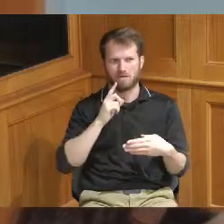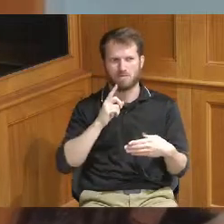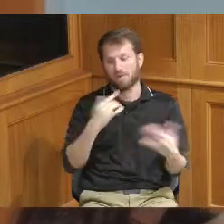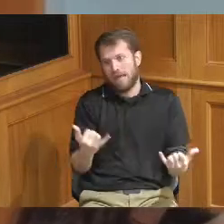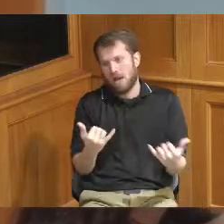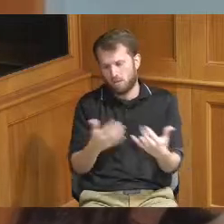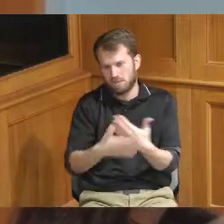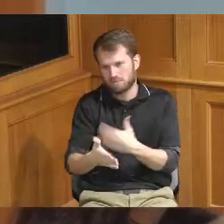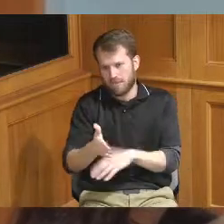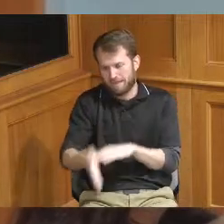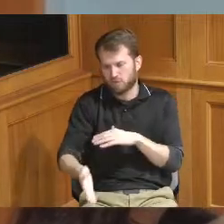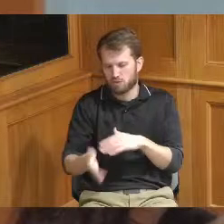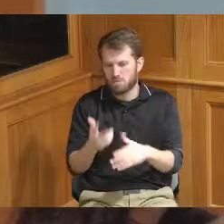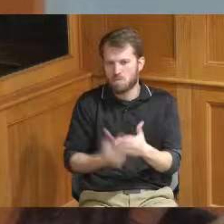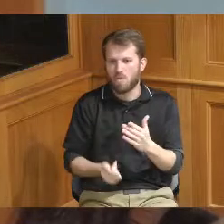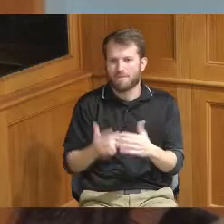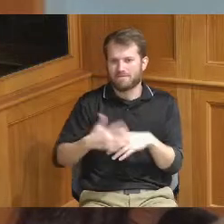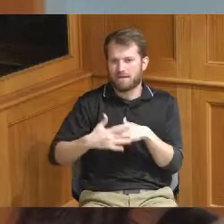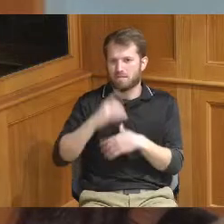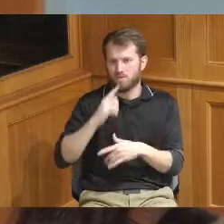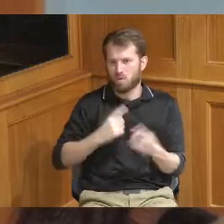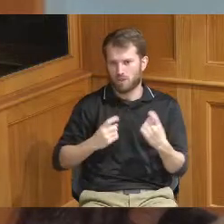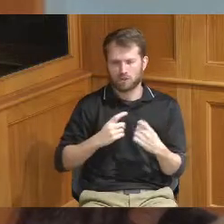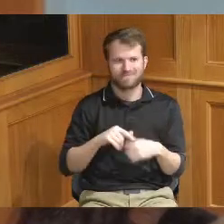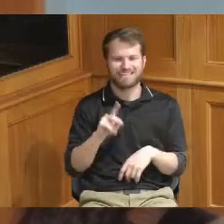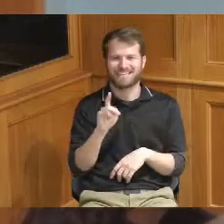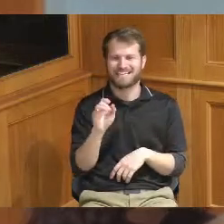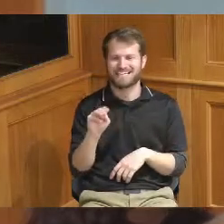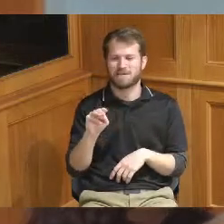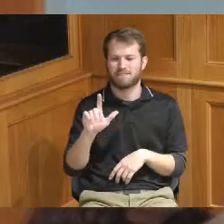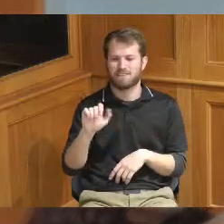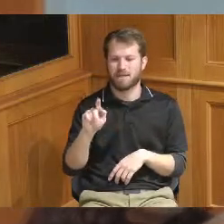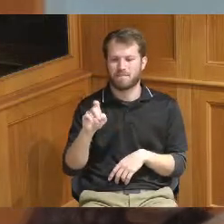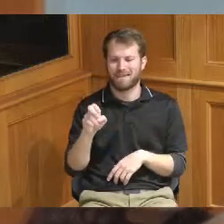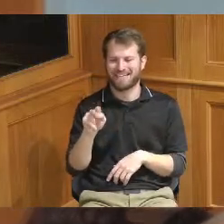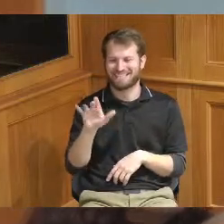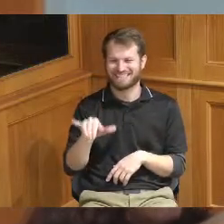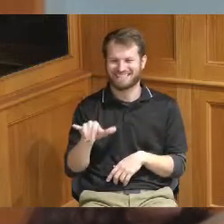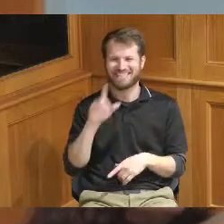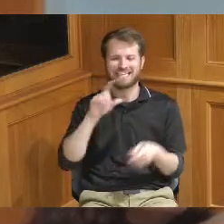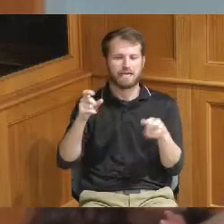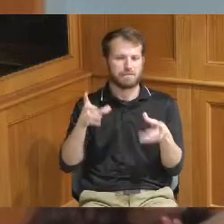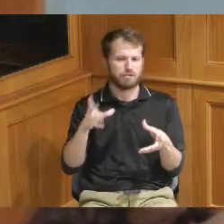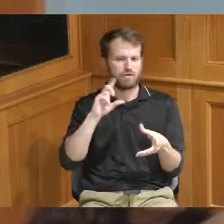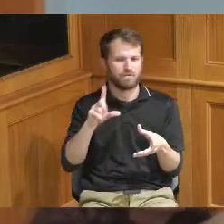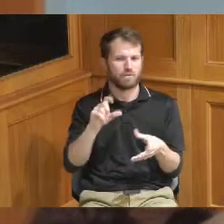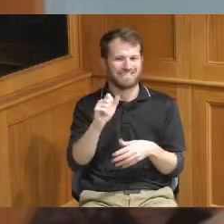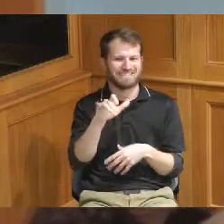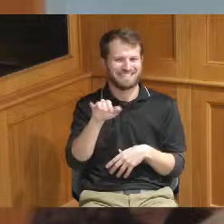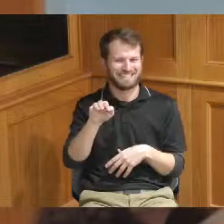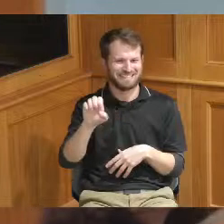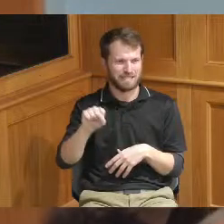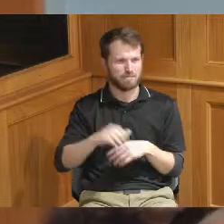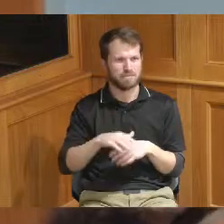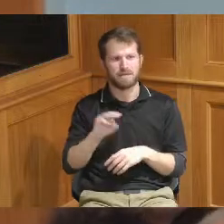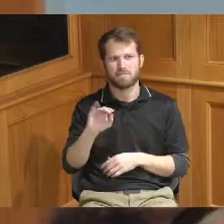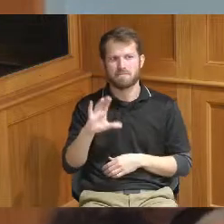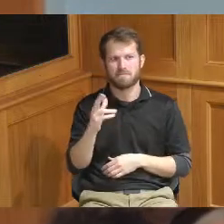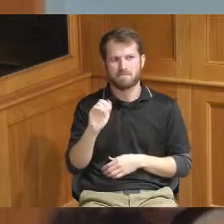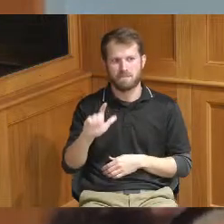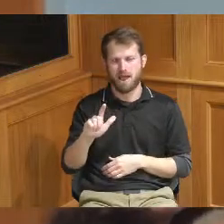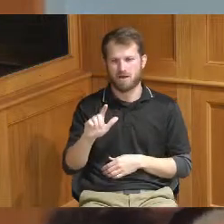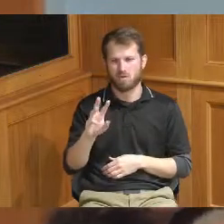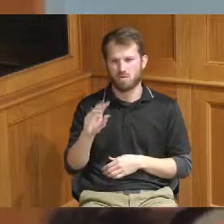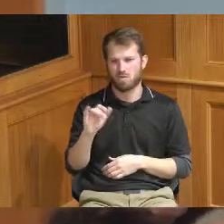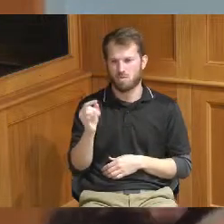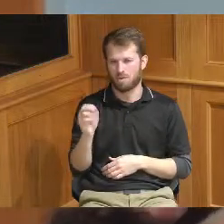and after I present. Also with us is Kim LaPensi, who's the administrator for Sims Township, and then Michael Whidden, our staff who worked on this